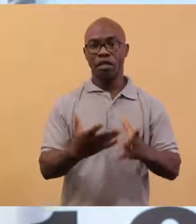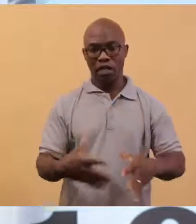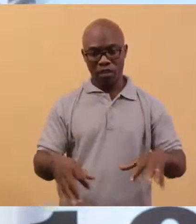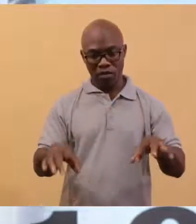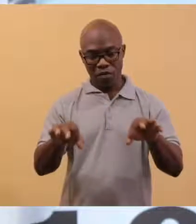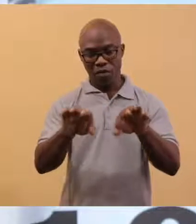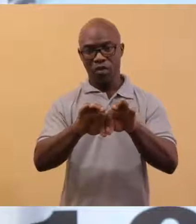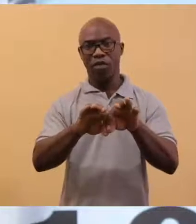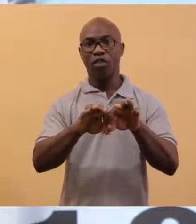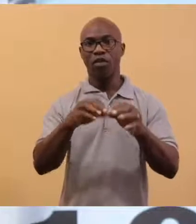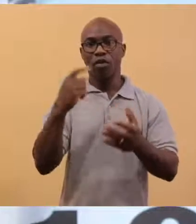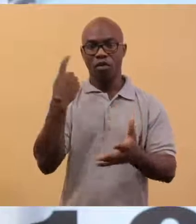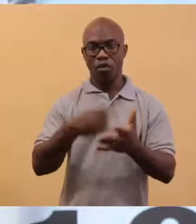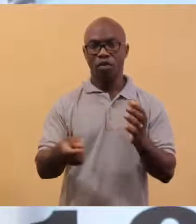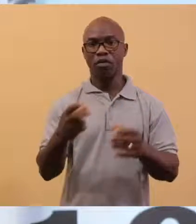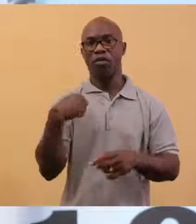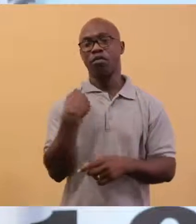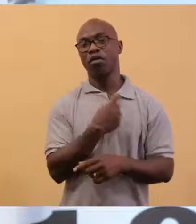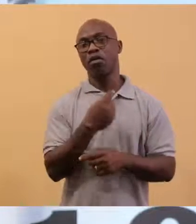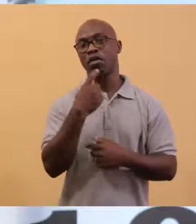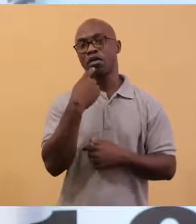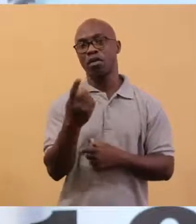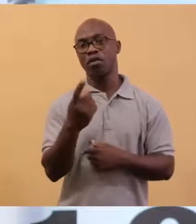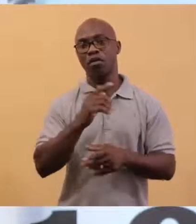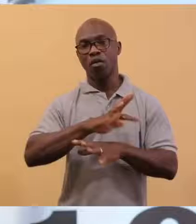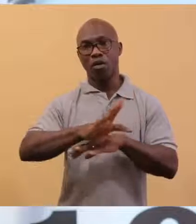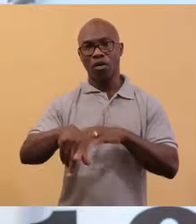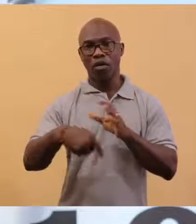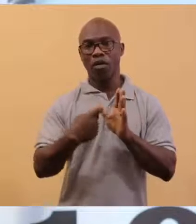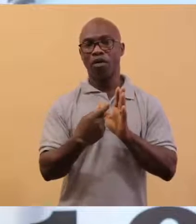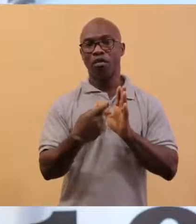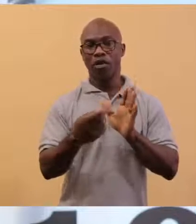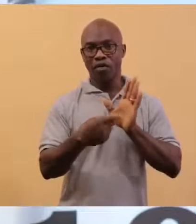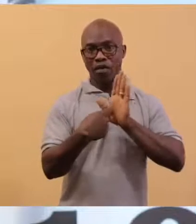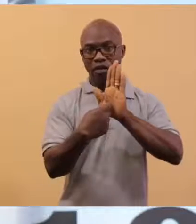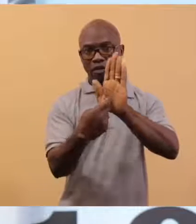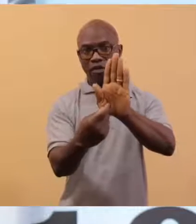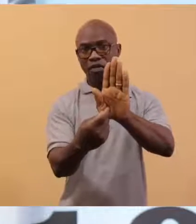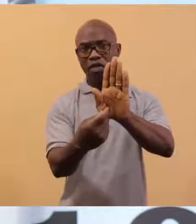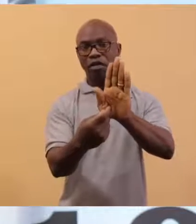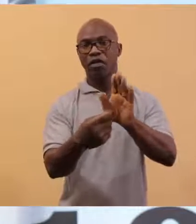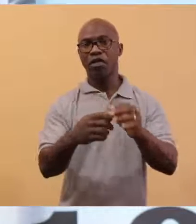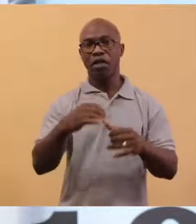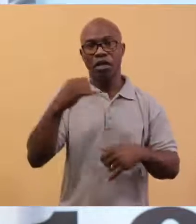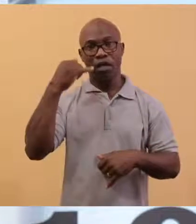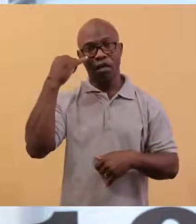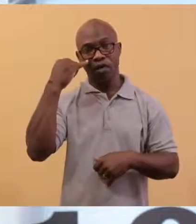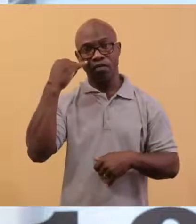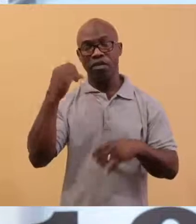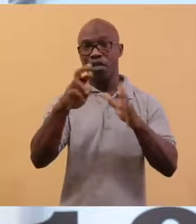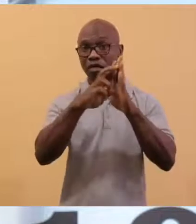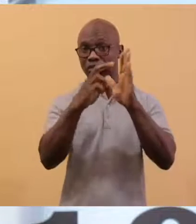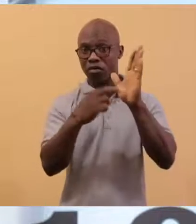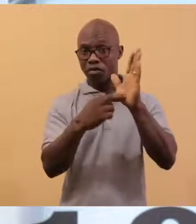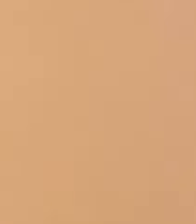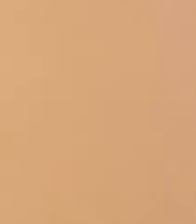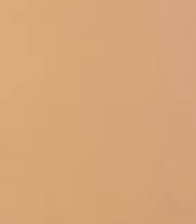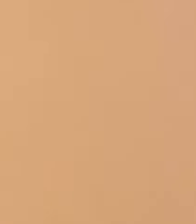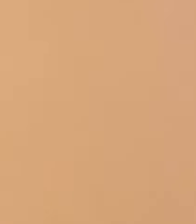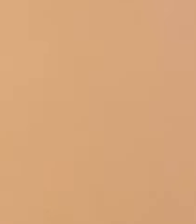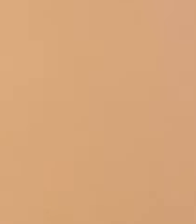are saying. All of the evidence point to the fact that if the guidelines are